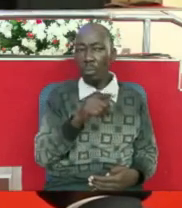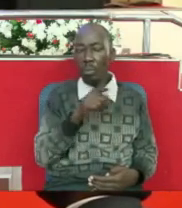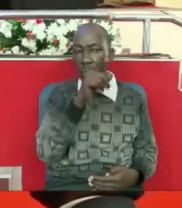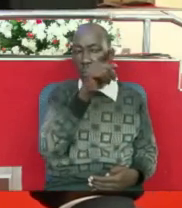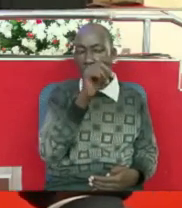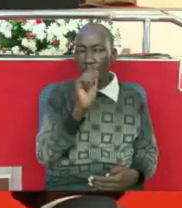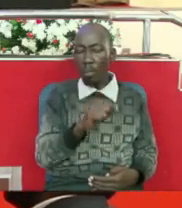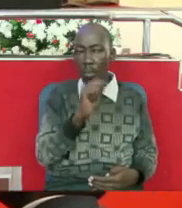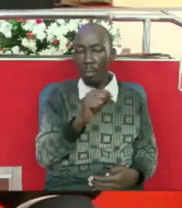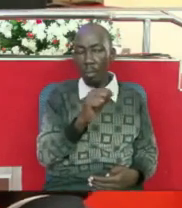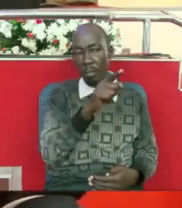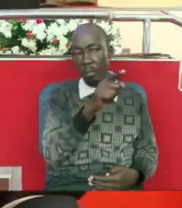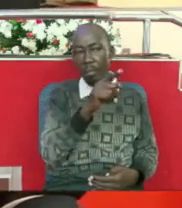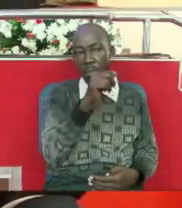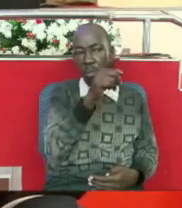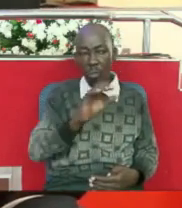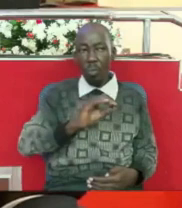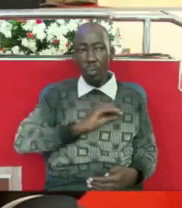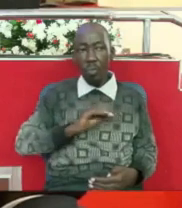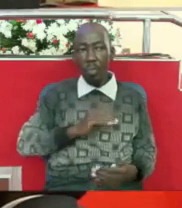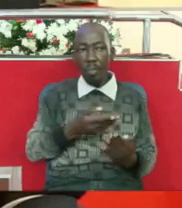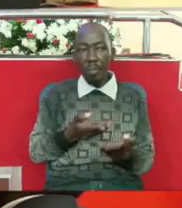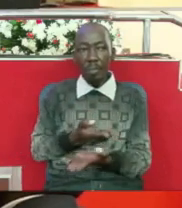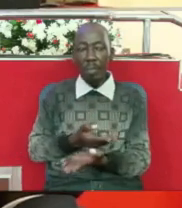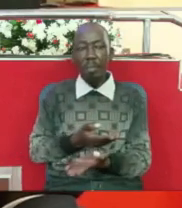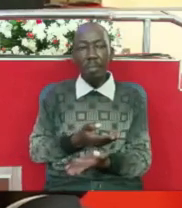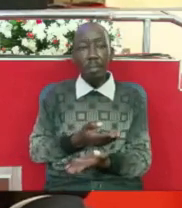Je, wewe ni mwenye vitu vile?